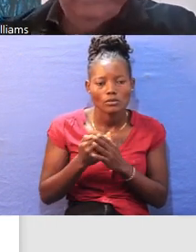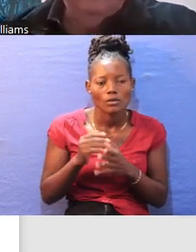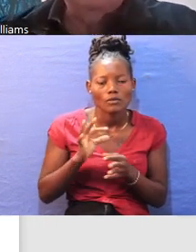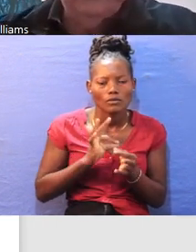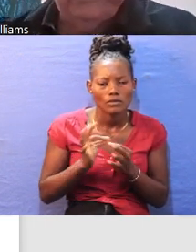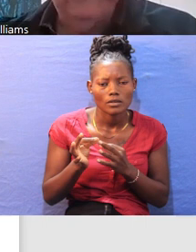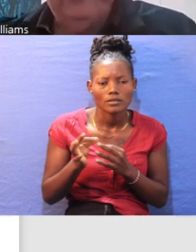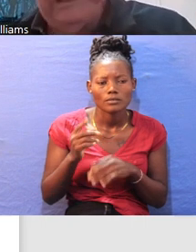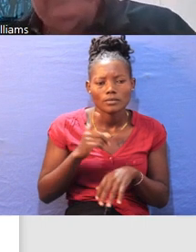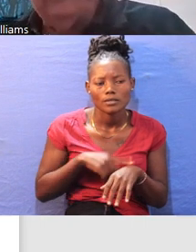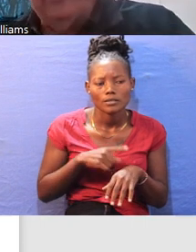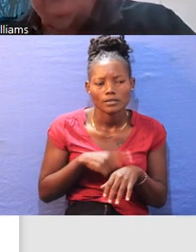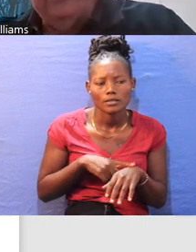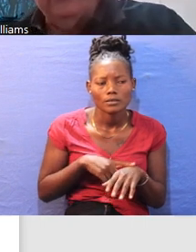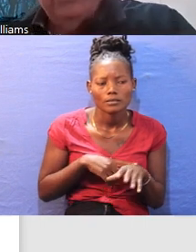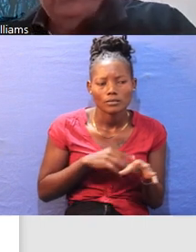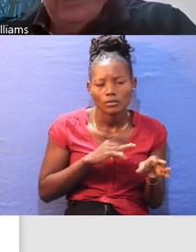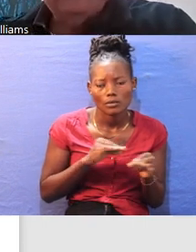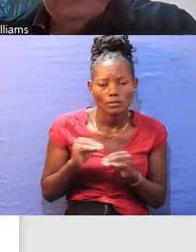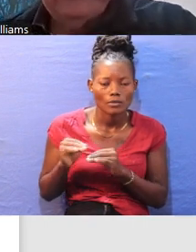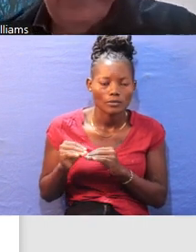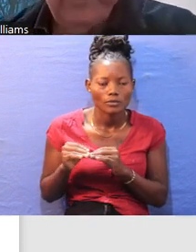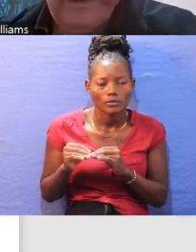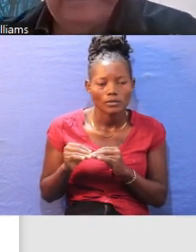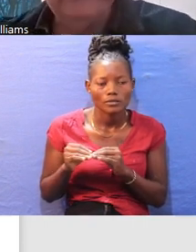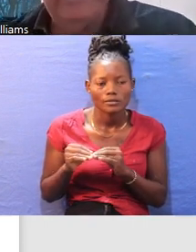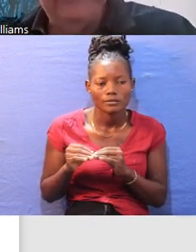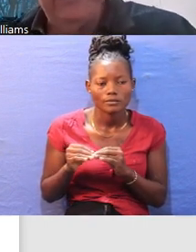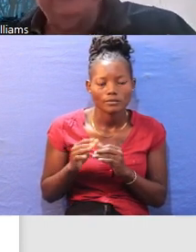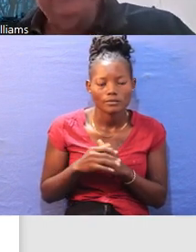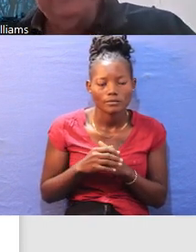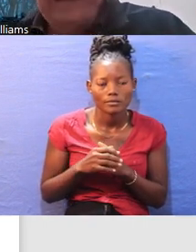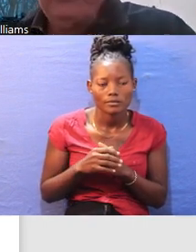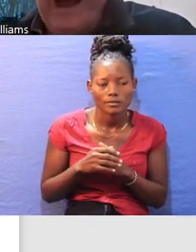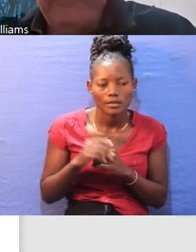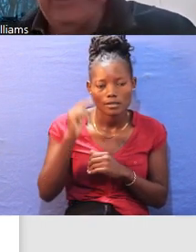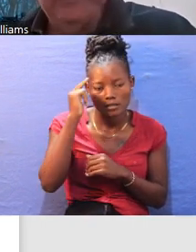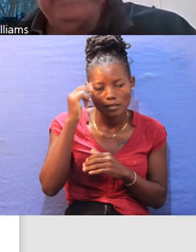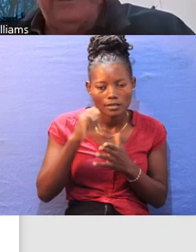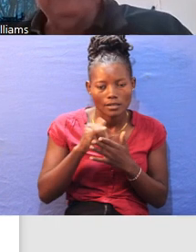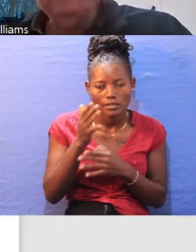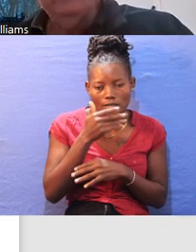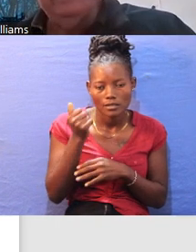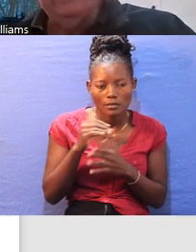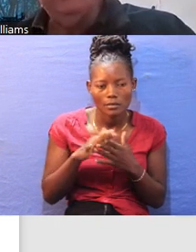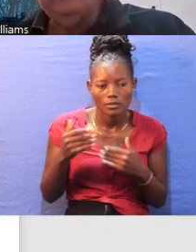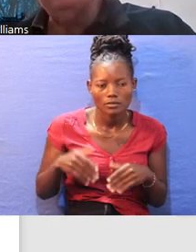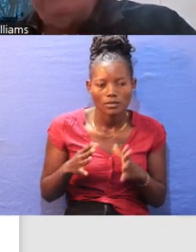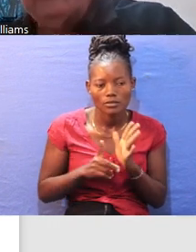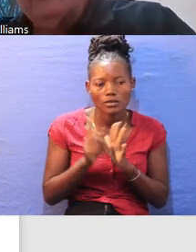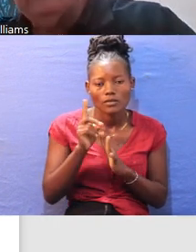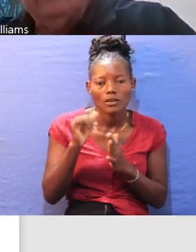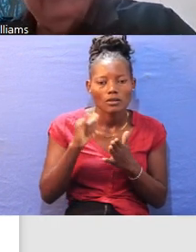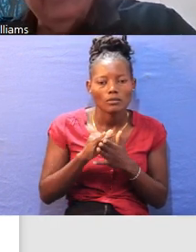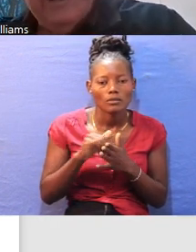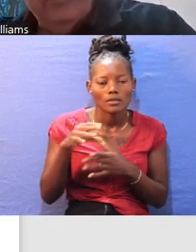you to get up to a good enough speed to where you're constantly accelerating through that phase, that drive phase, we call it. And I think that's the